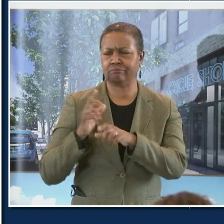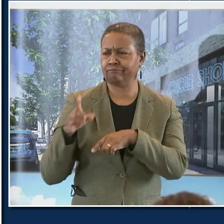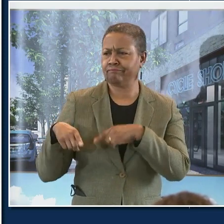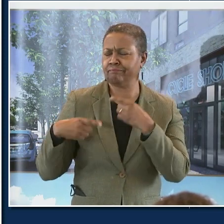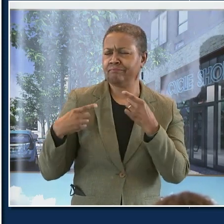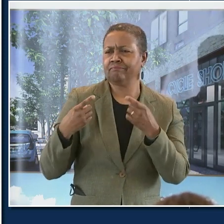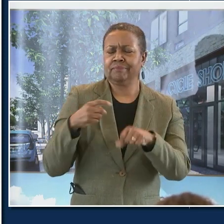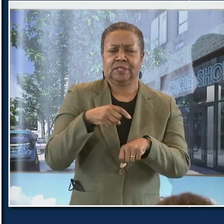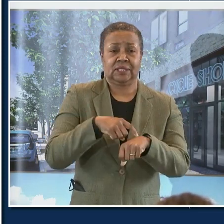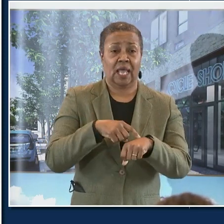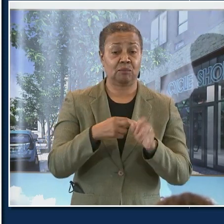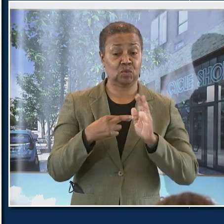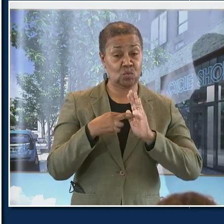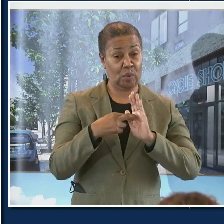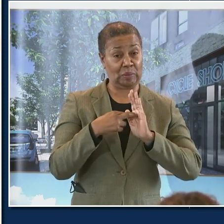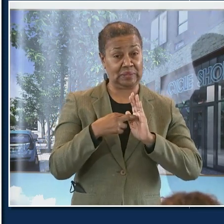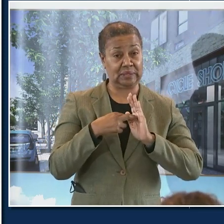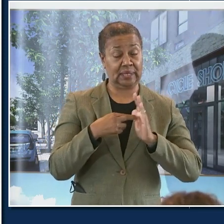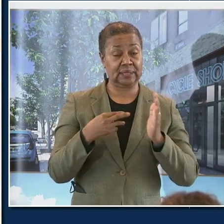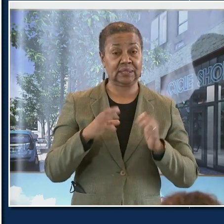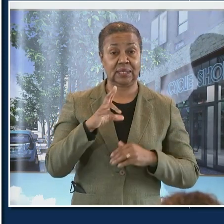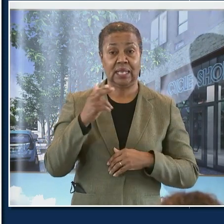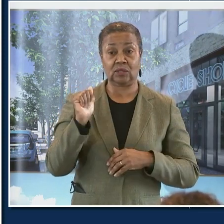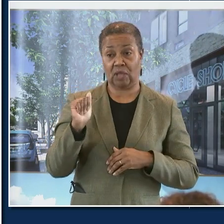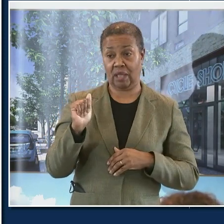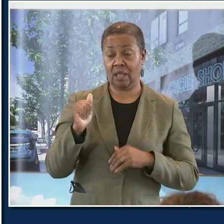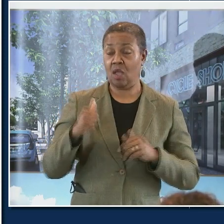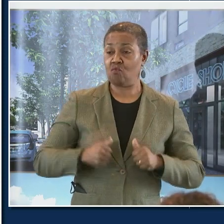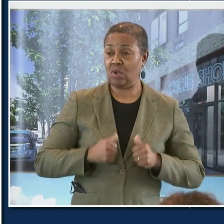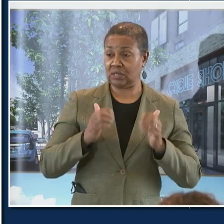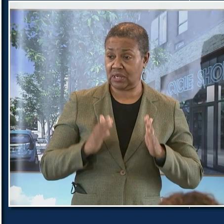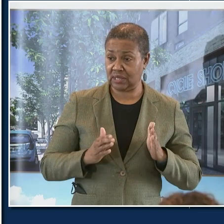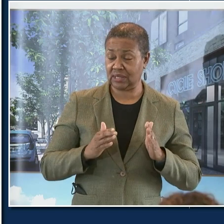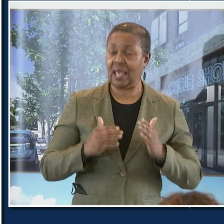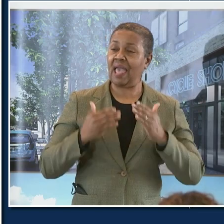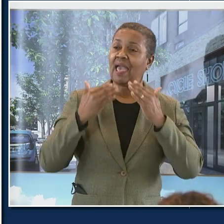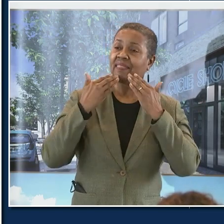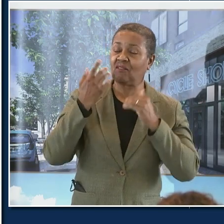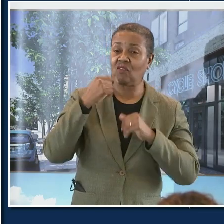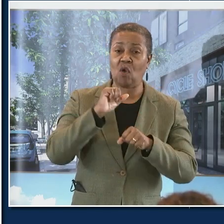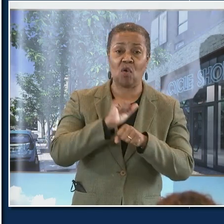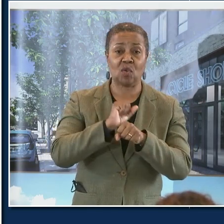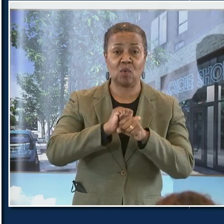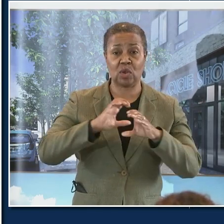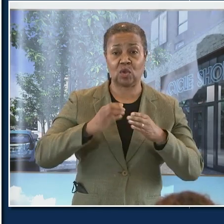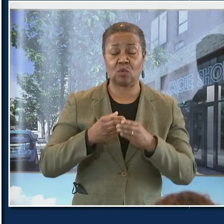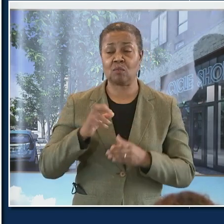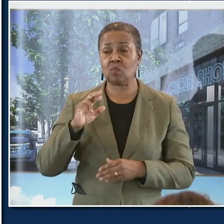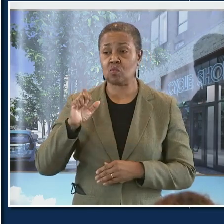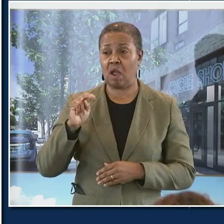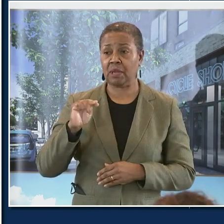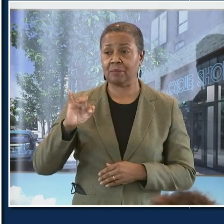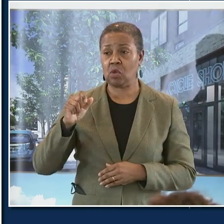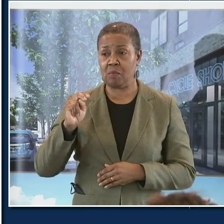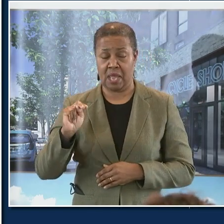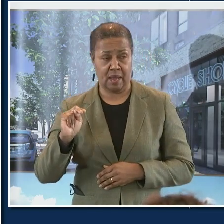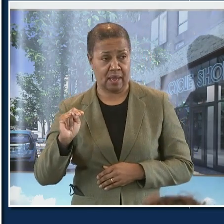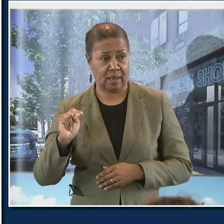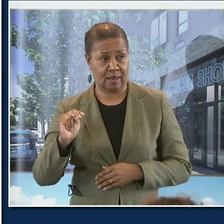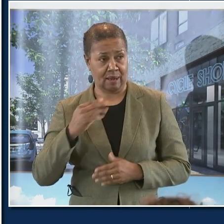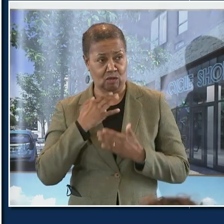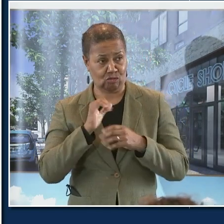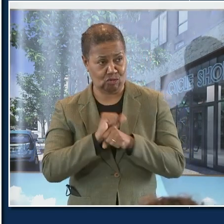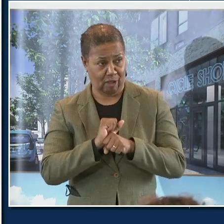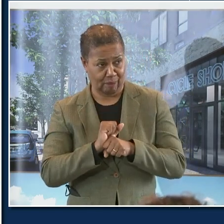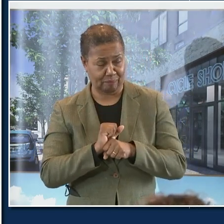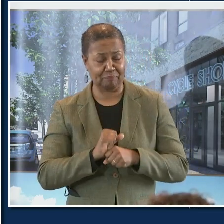period of time to represent CHA residents, and thankful for the working group. Robin Bowman does a great